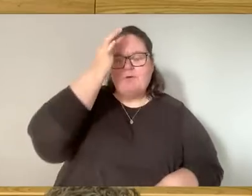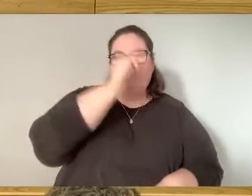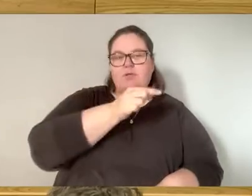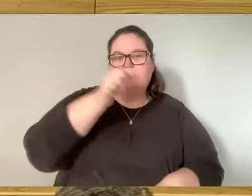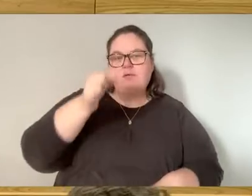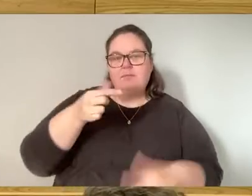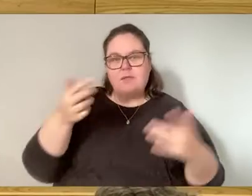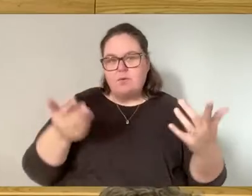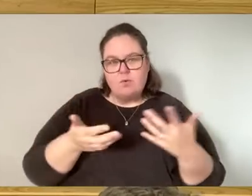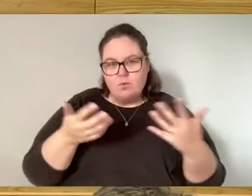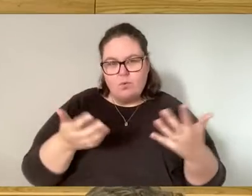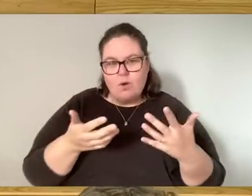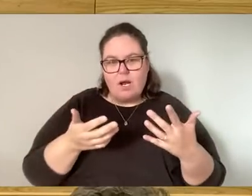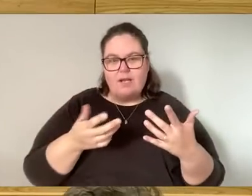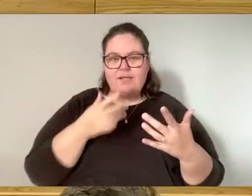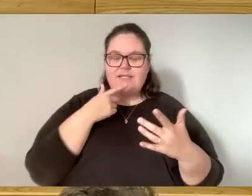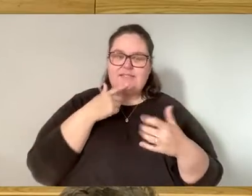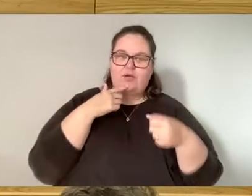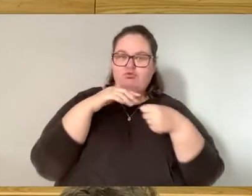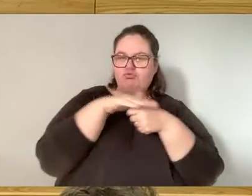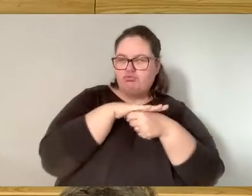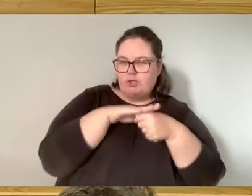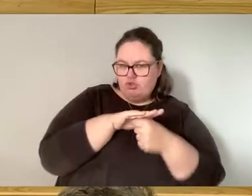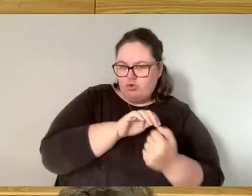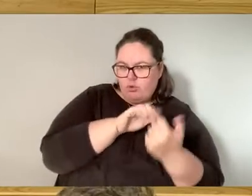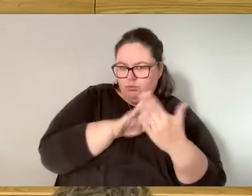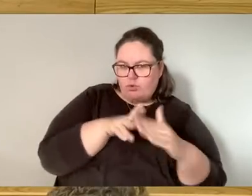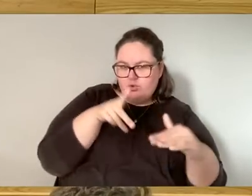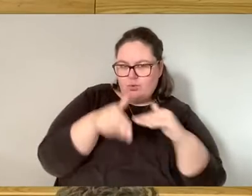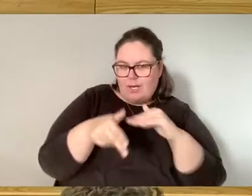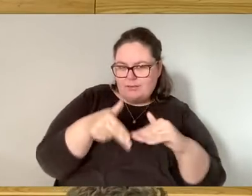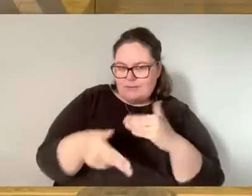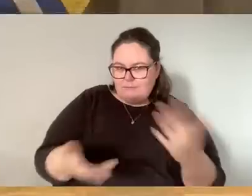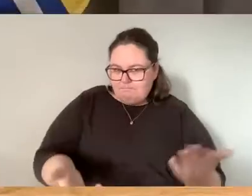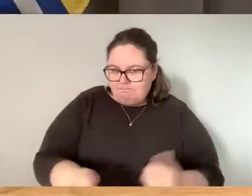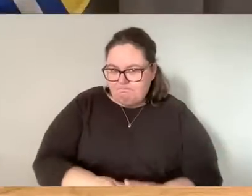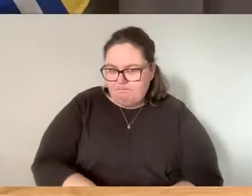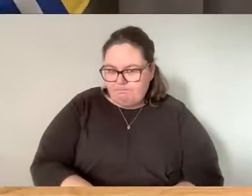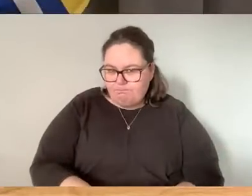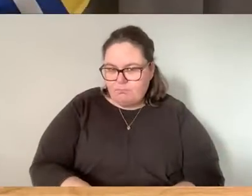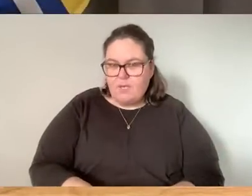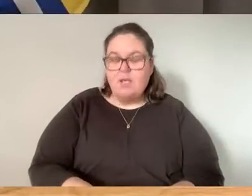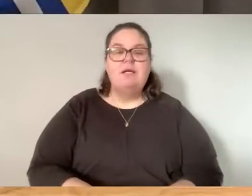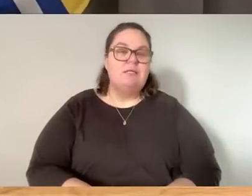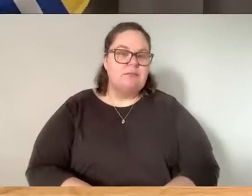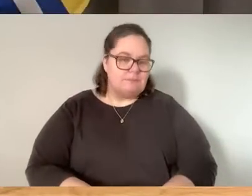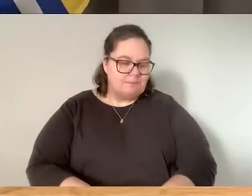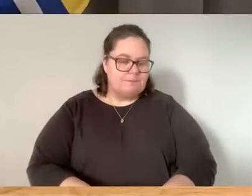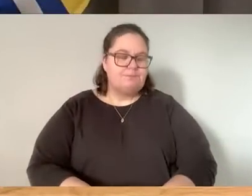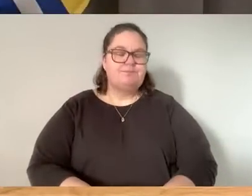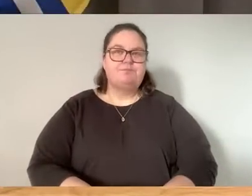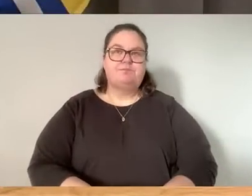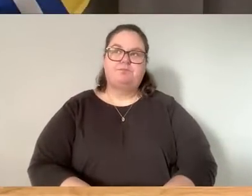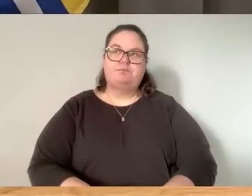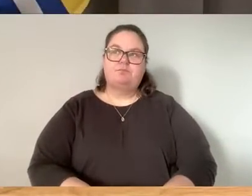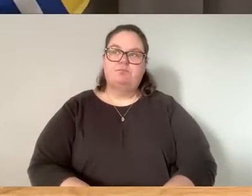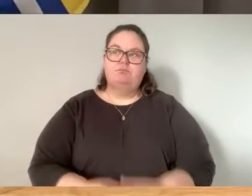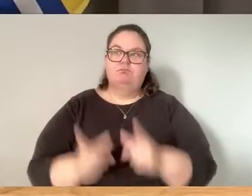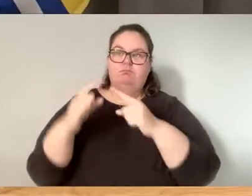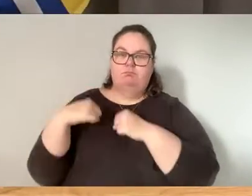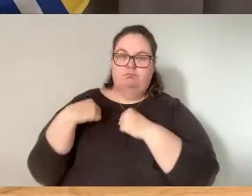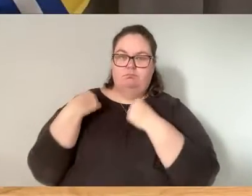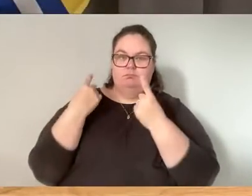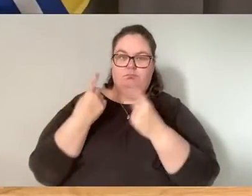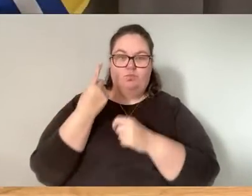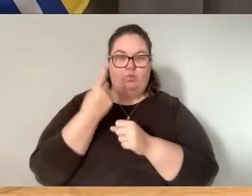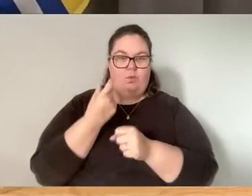take a regional approach to these cuts. You will remember that since the last year, I have always mentioned to the